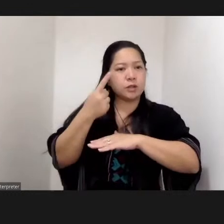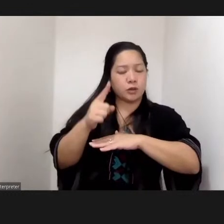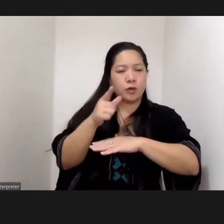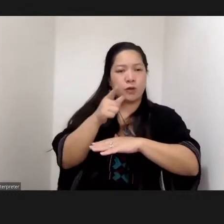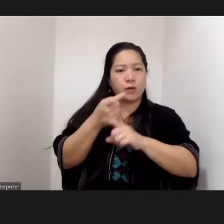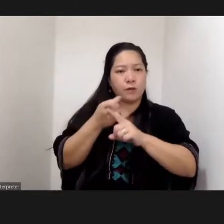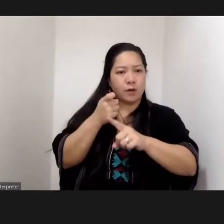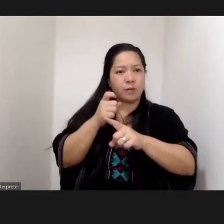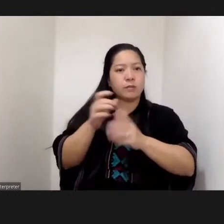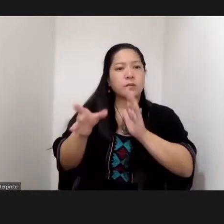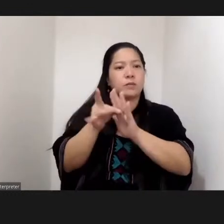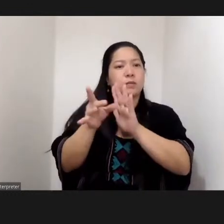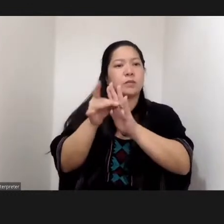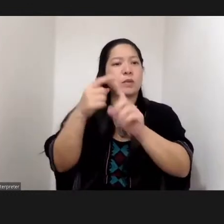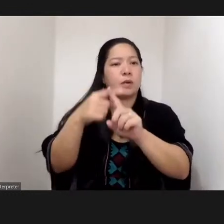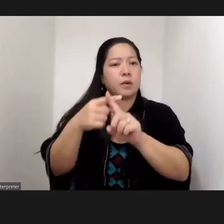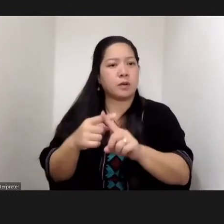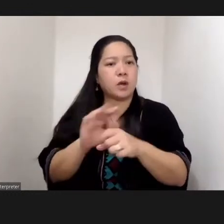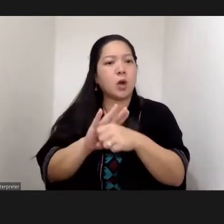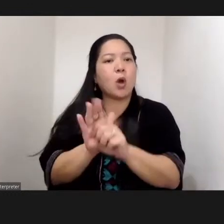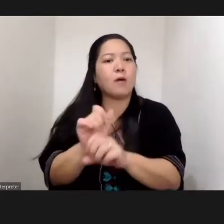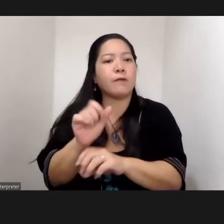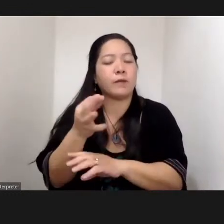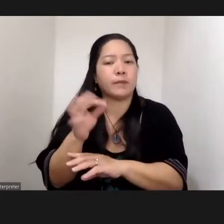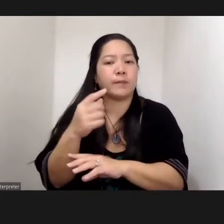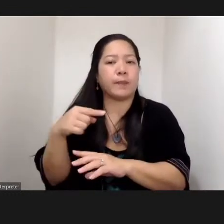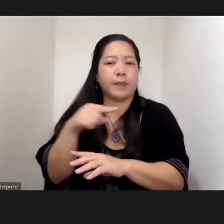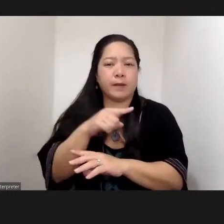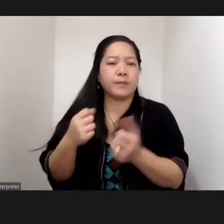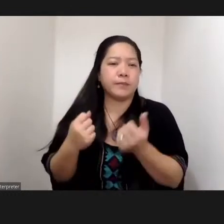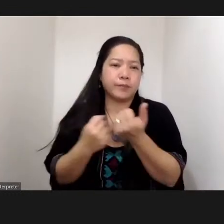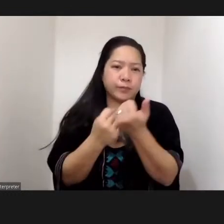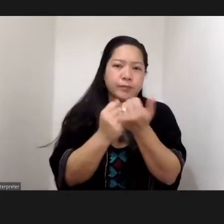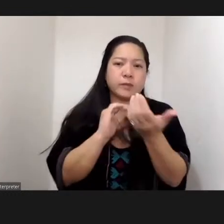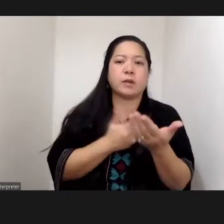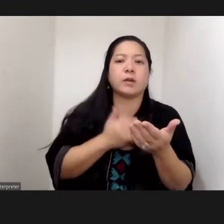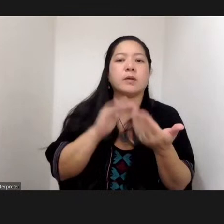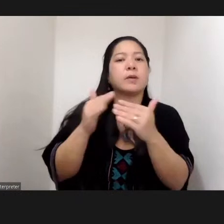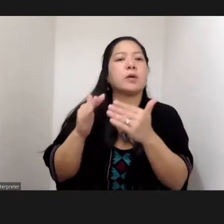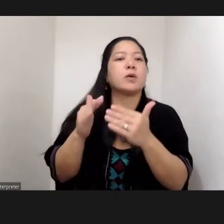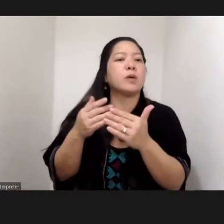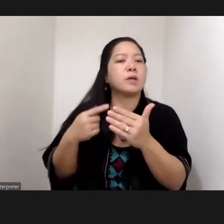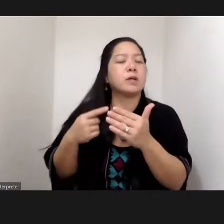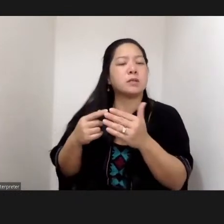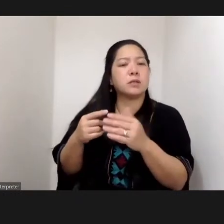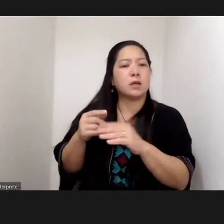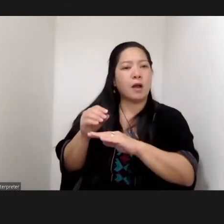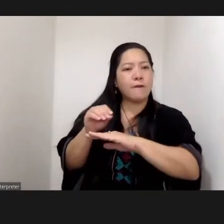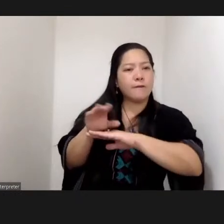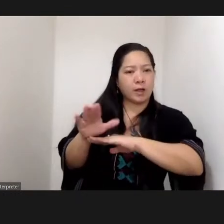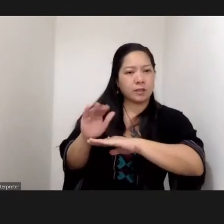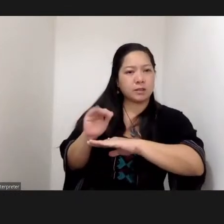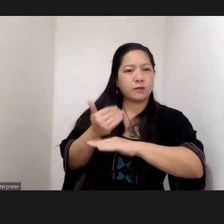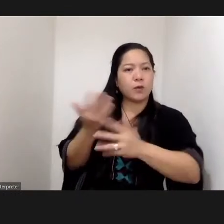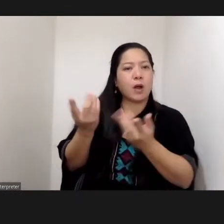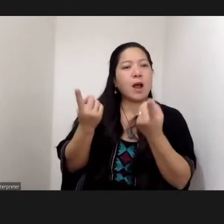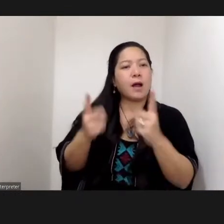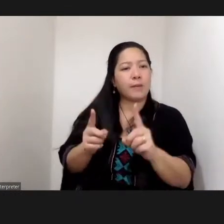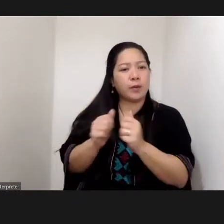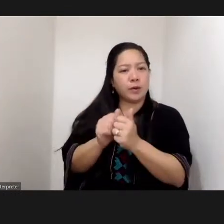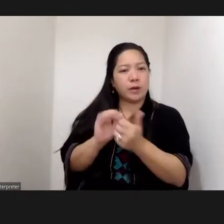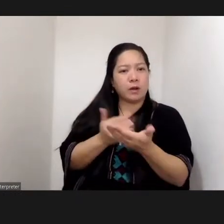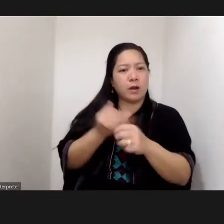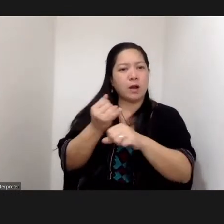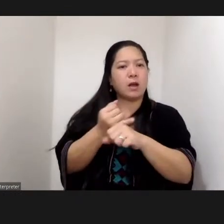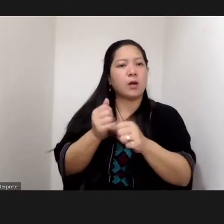our community through the lingering and unknown effects of this pandemic, and we absolutely must